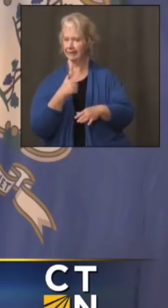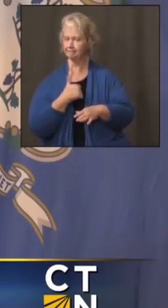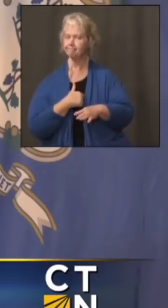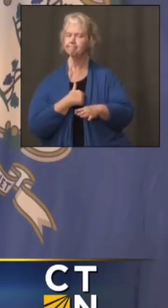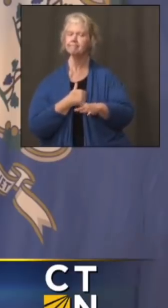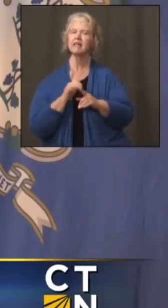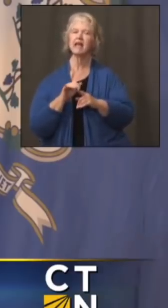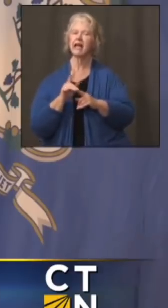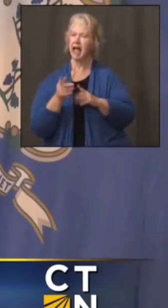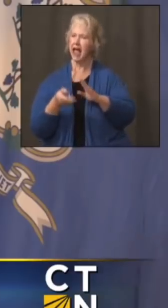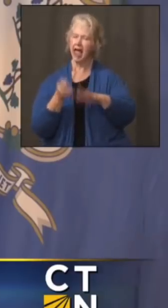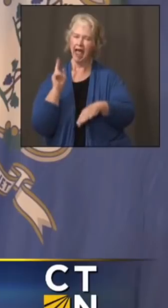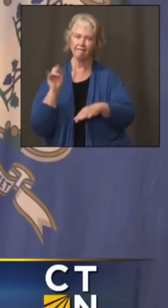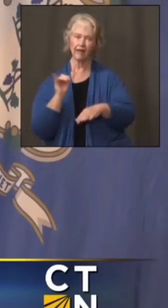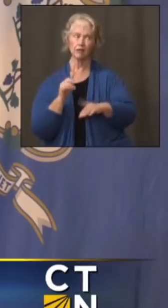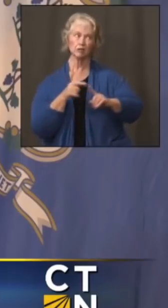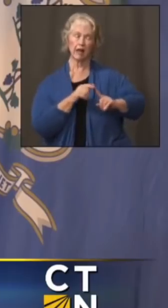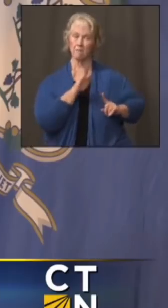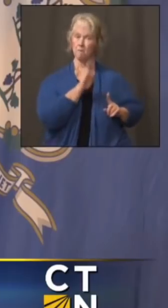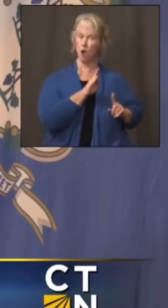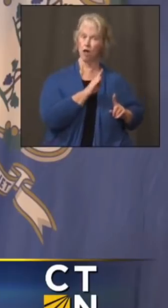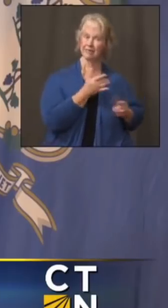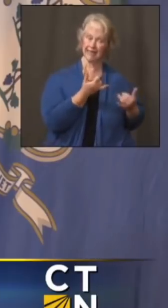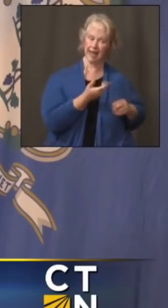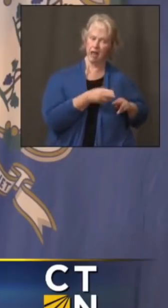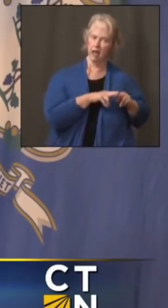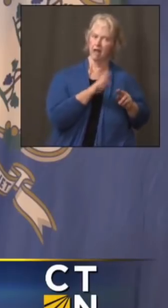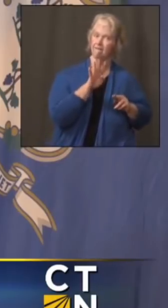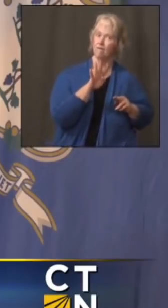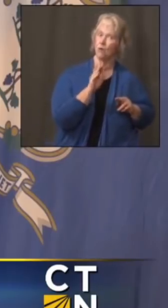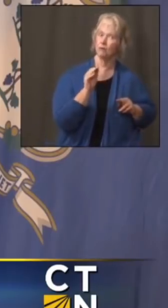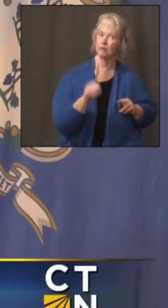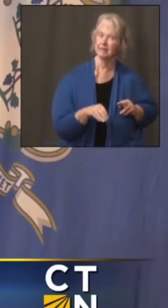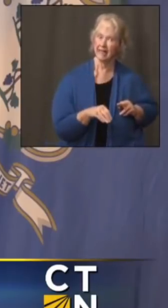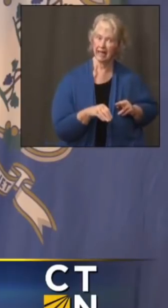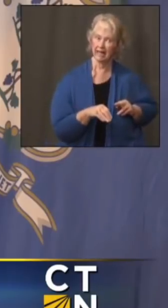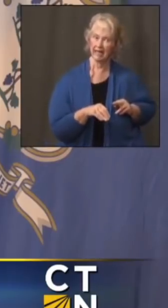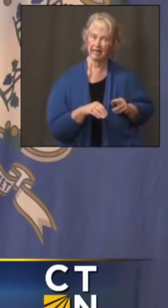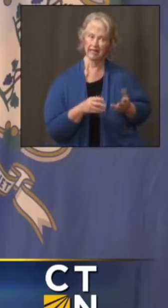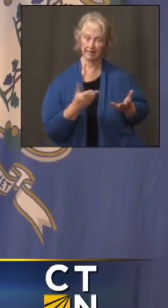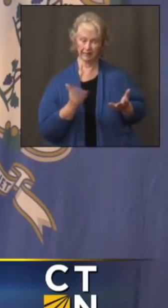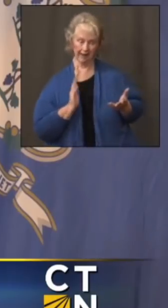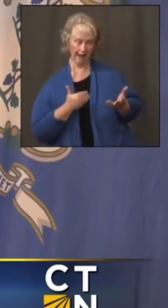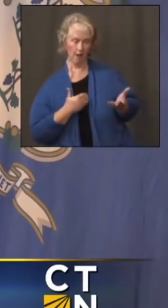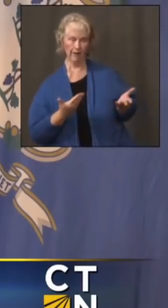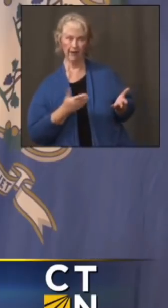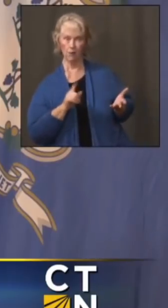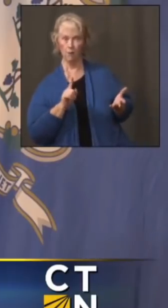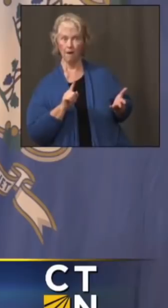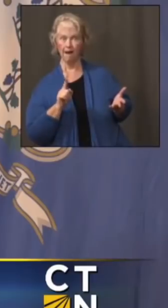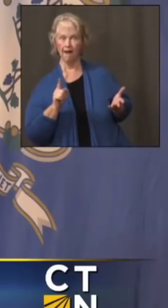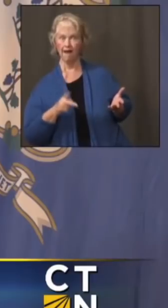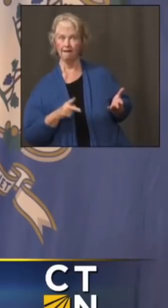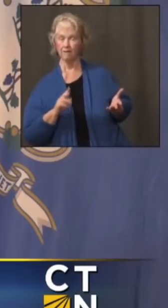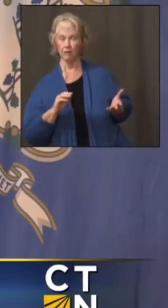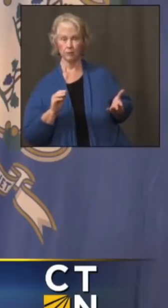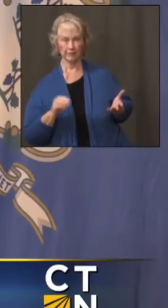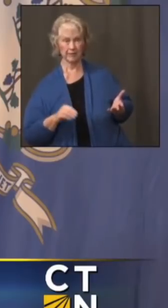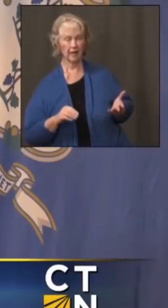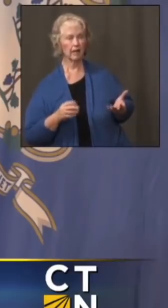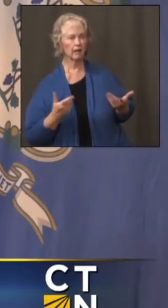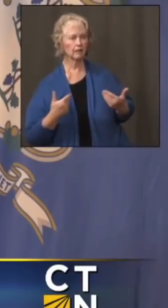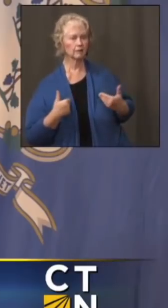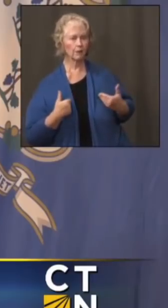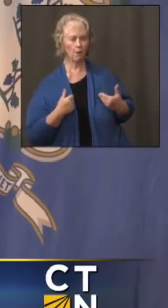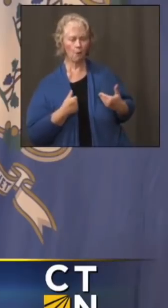And also Boston is up at about a 4% positivity rate compared to our 1.5%. So we are not